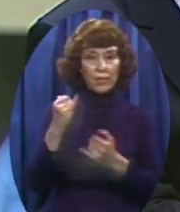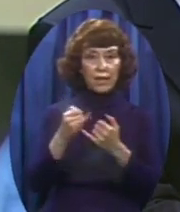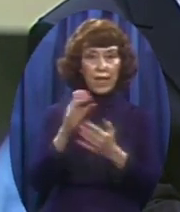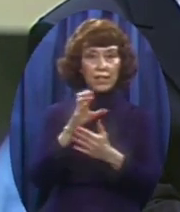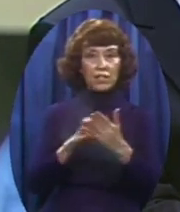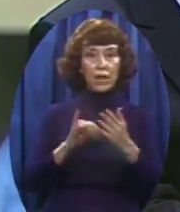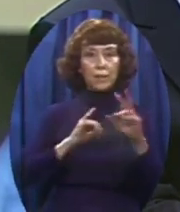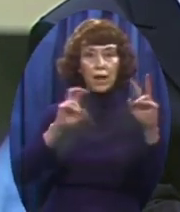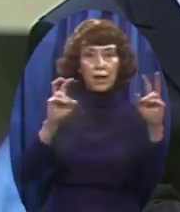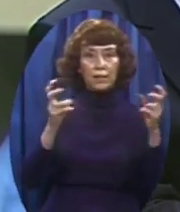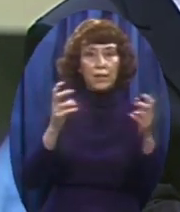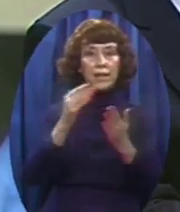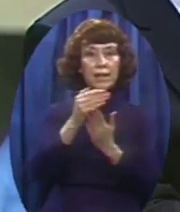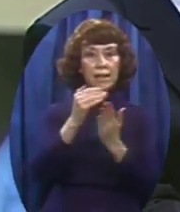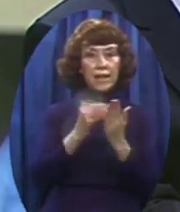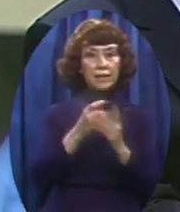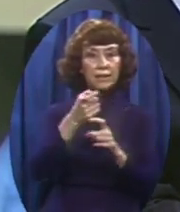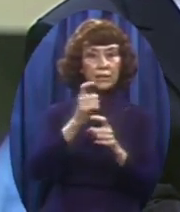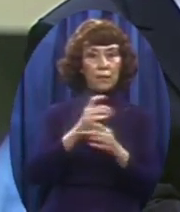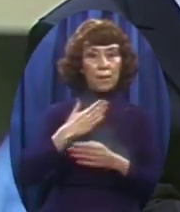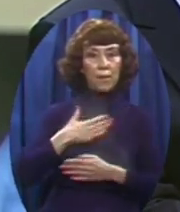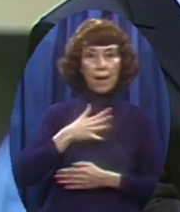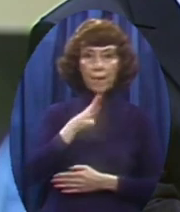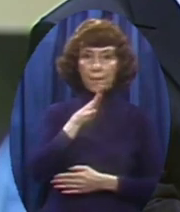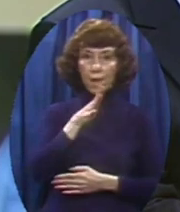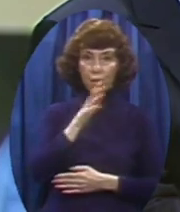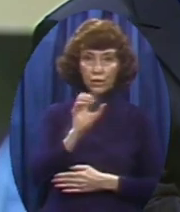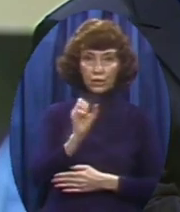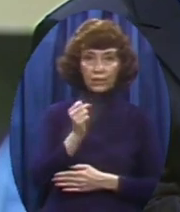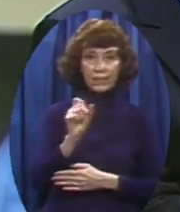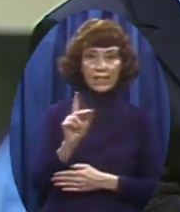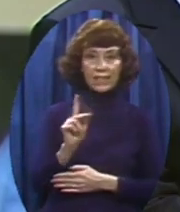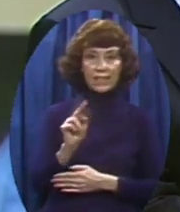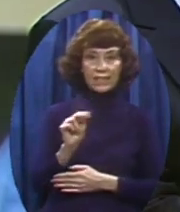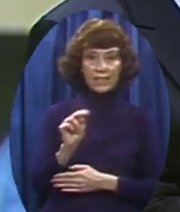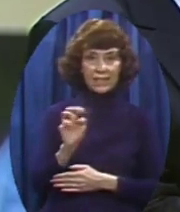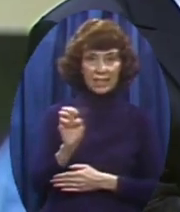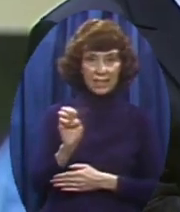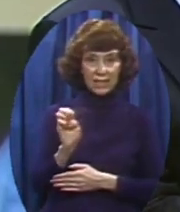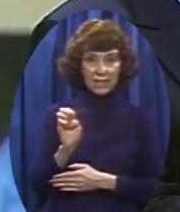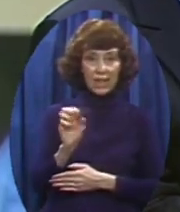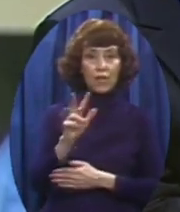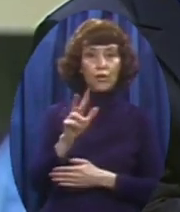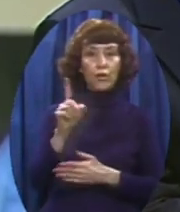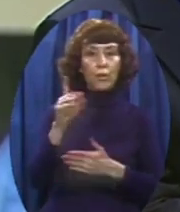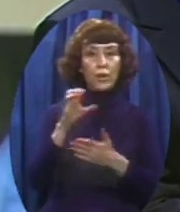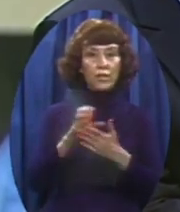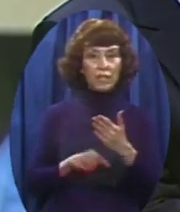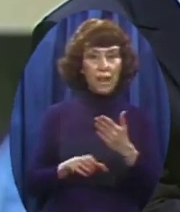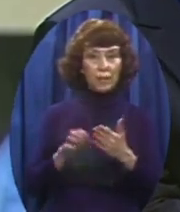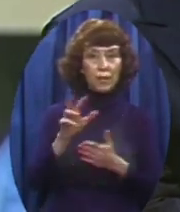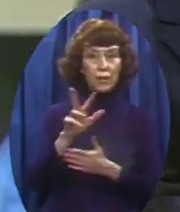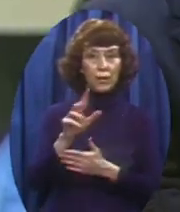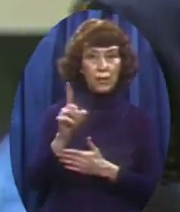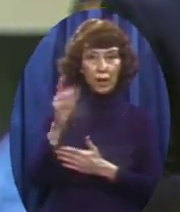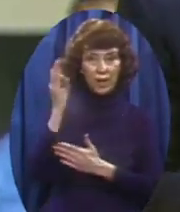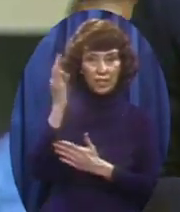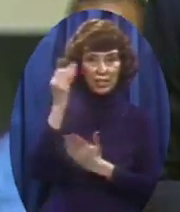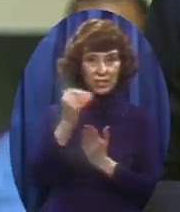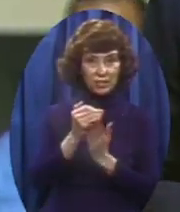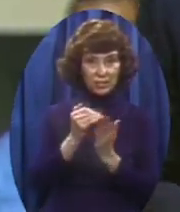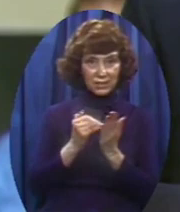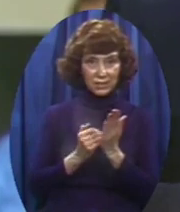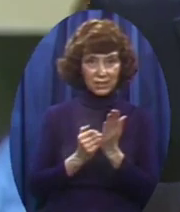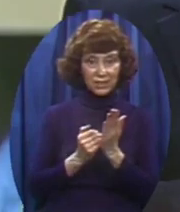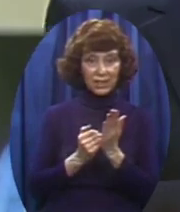entitled Lessons from My Mother's Knee, 31 chapters, 31 sermons, and I